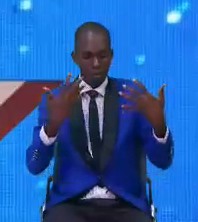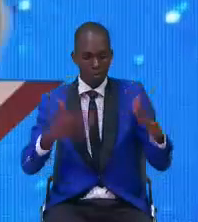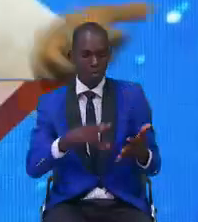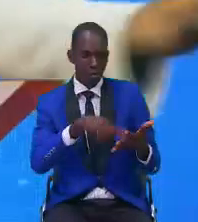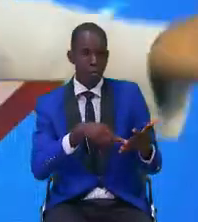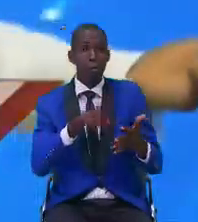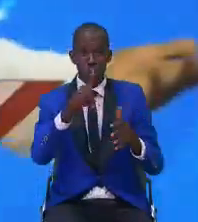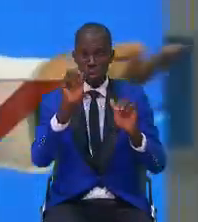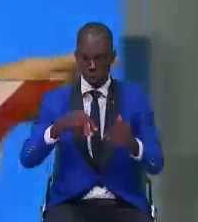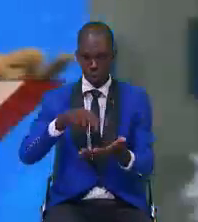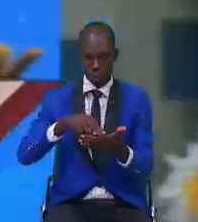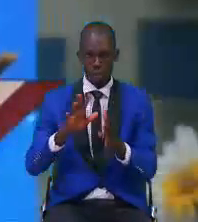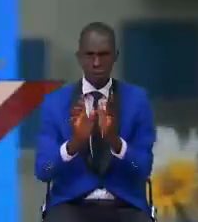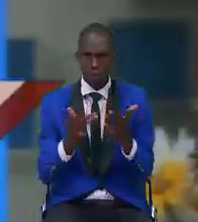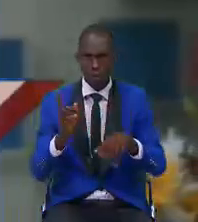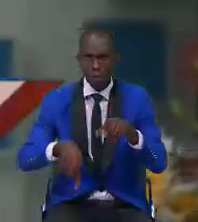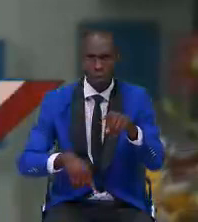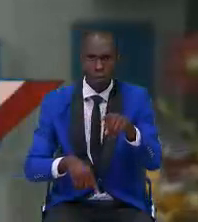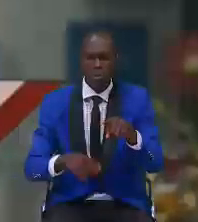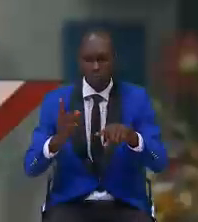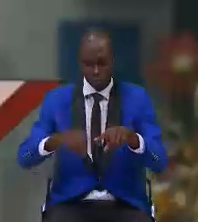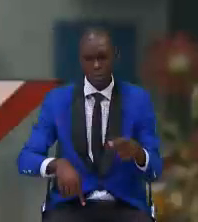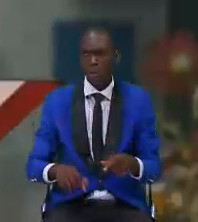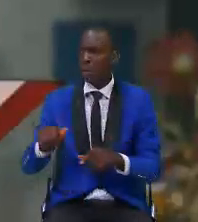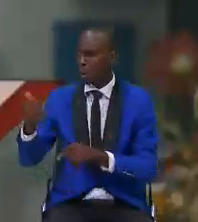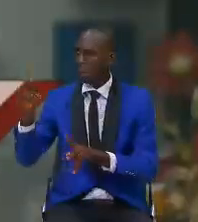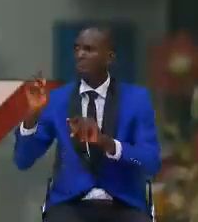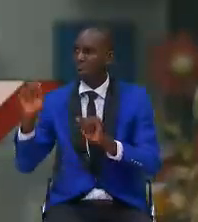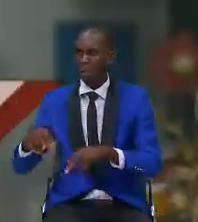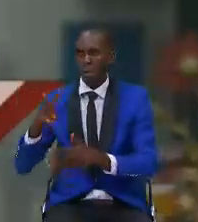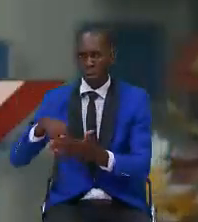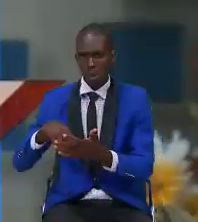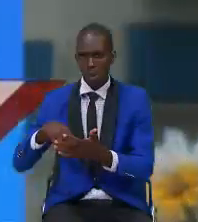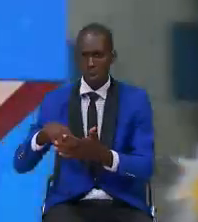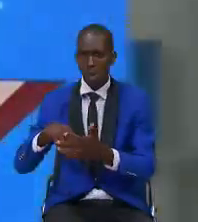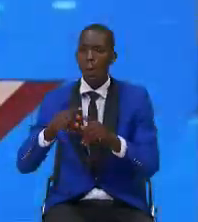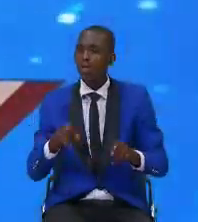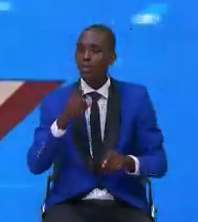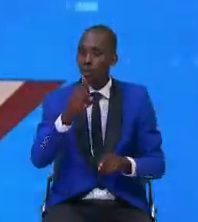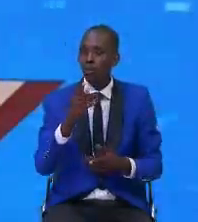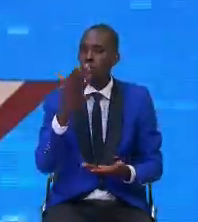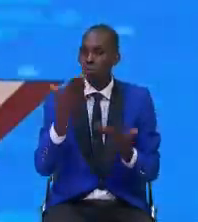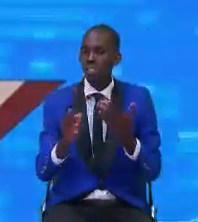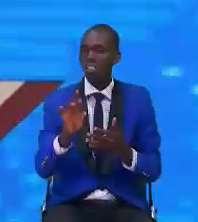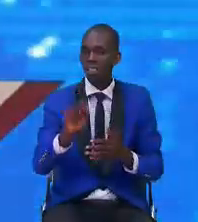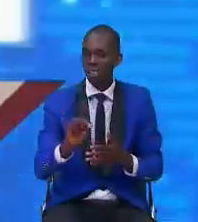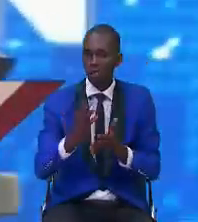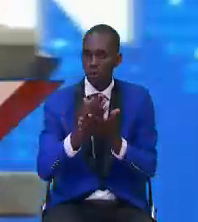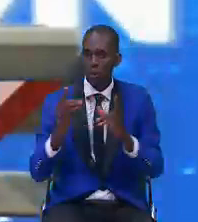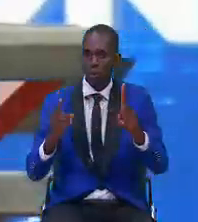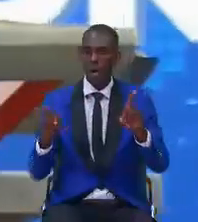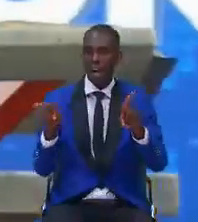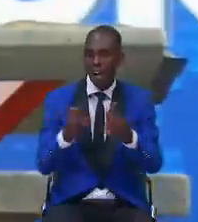it's not enough to read. You can read the Bible. I can read the Bible. There must be somebody that will come as